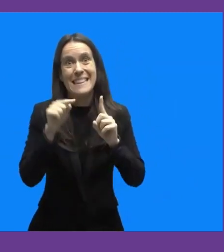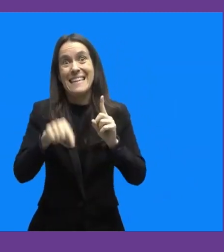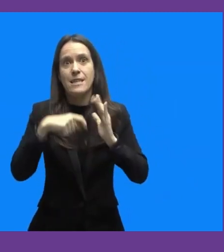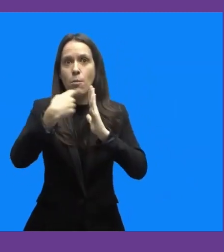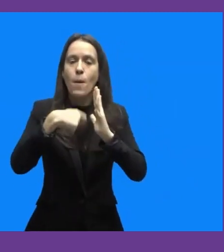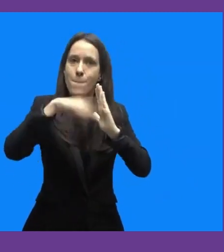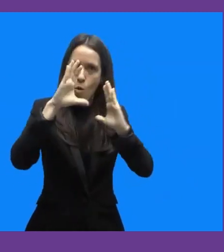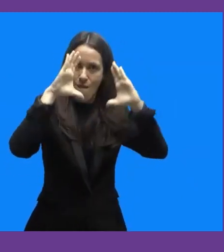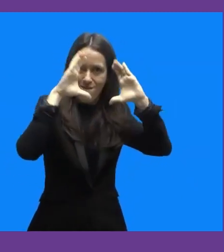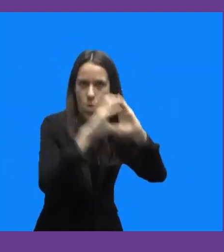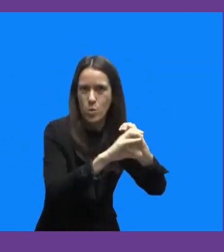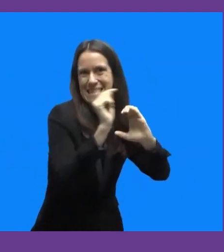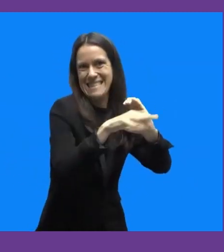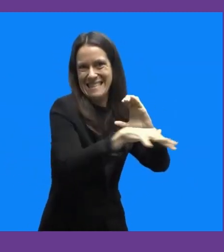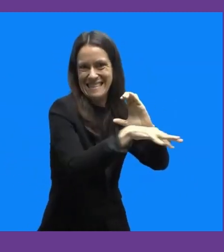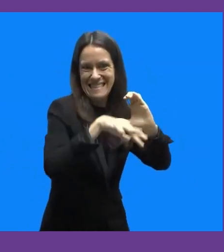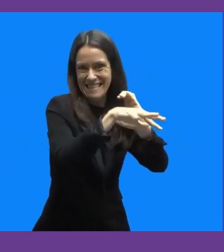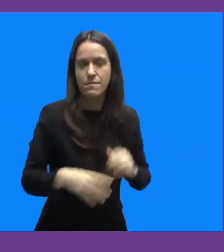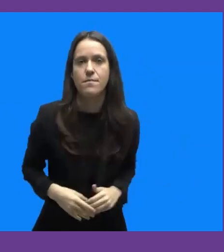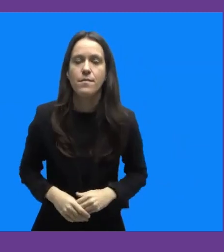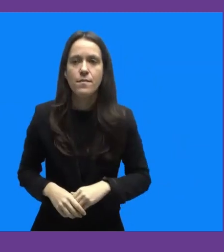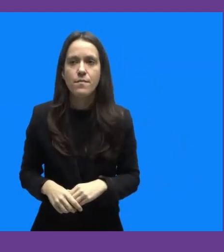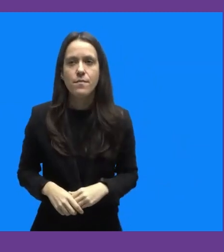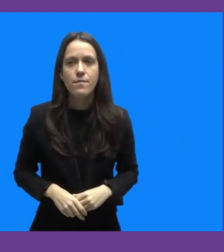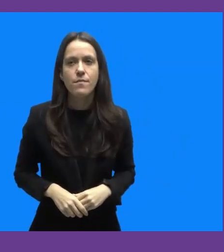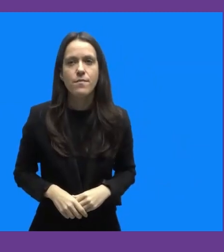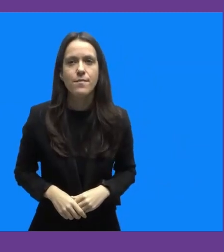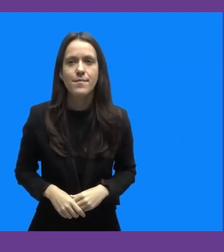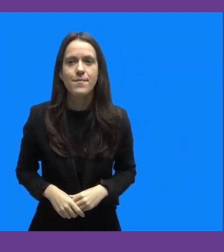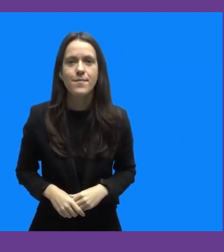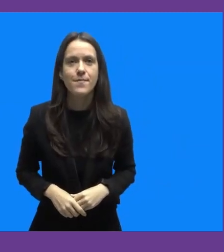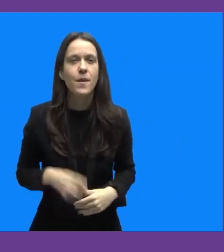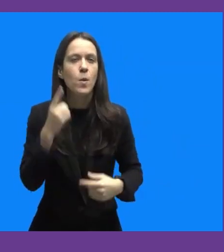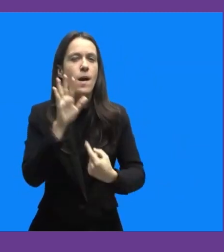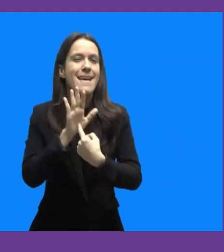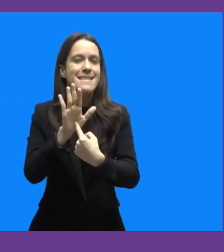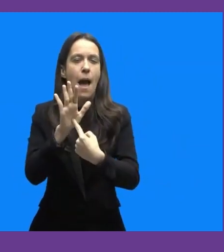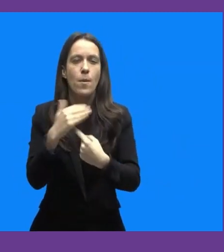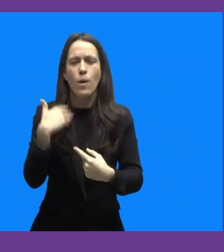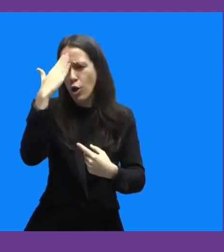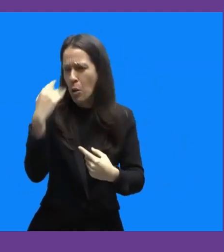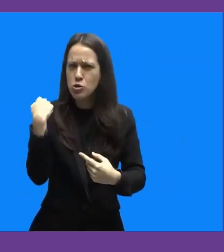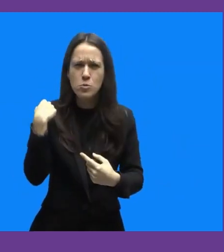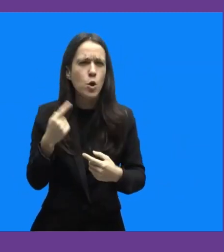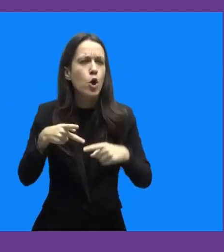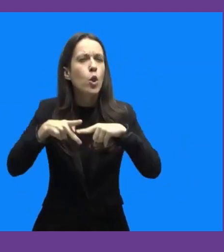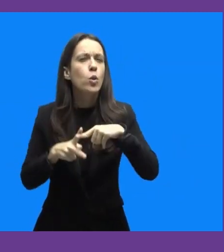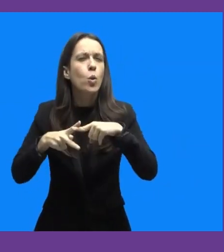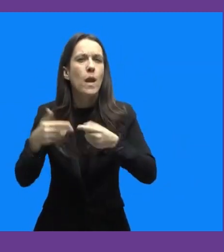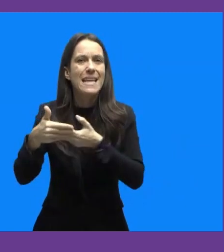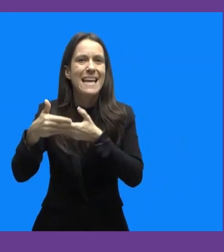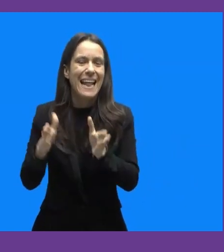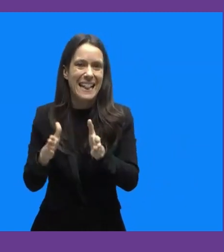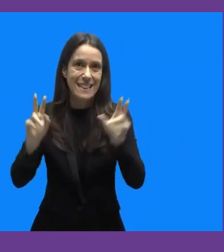other developments. For example, I just learned about a toolkit of University for